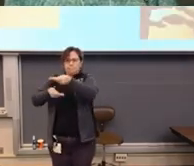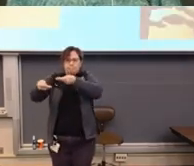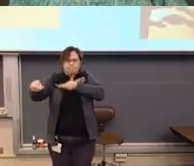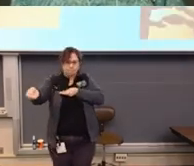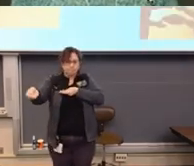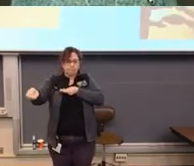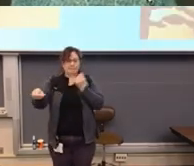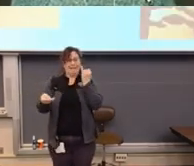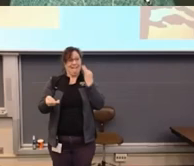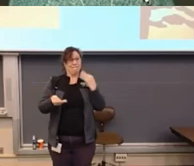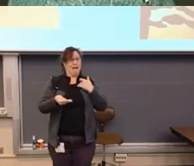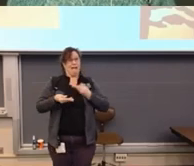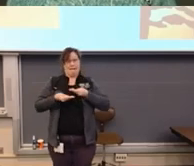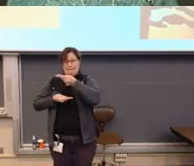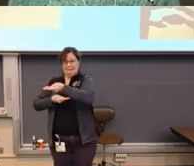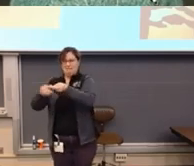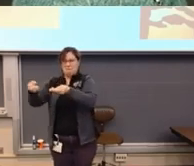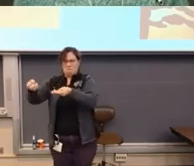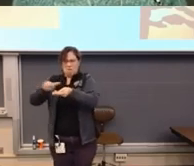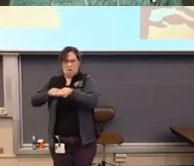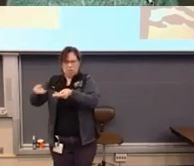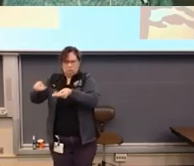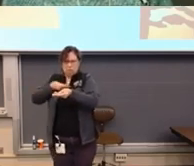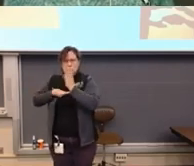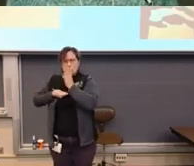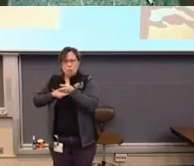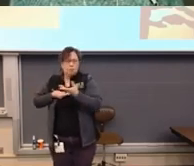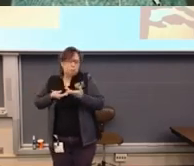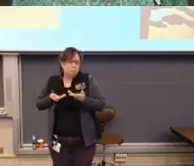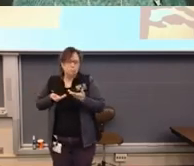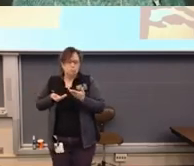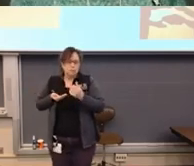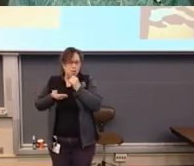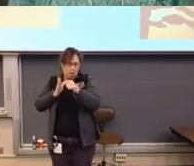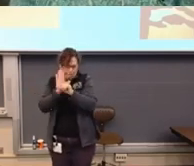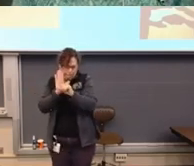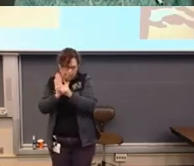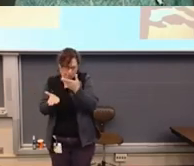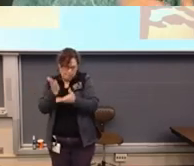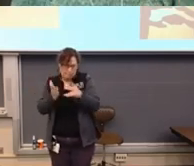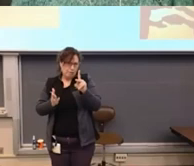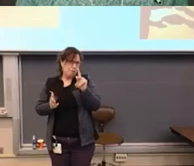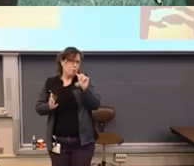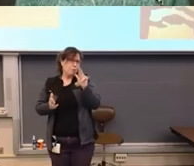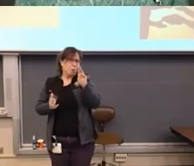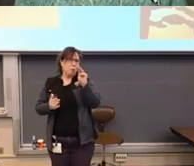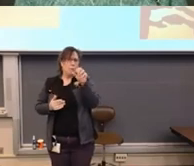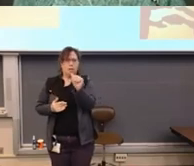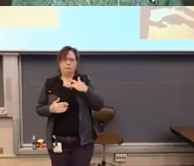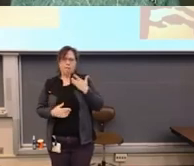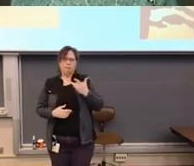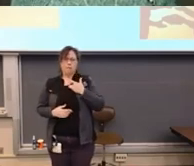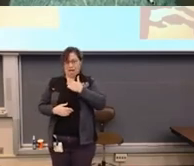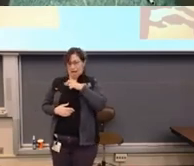if I do this, I'll get something back. And it doesn't necessarily have to be in a bad way. It could be karma. You know, there's just a sense if I do